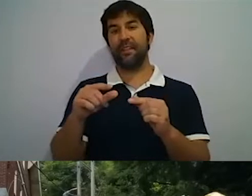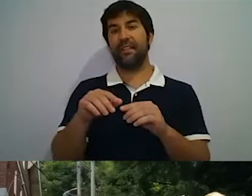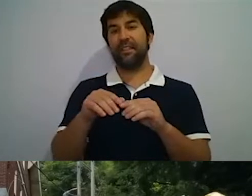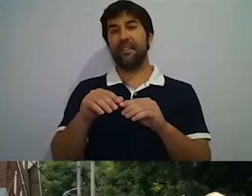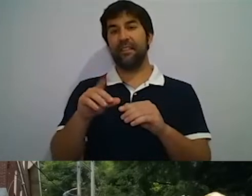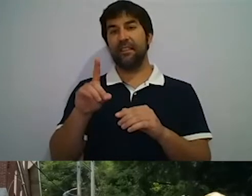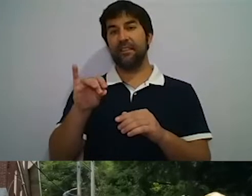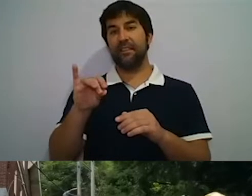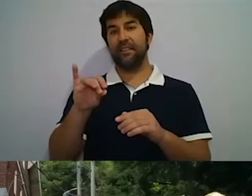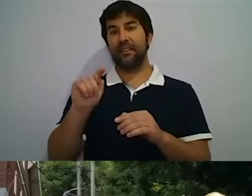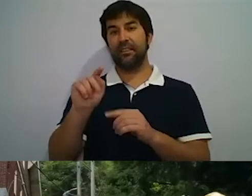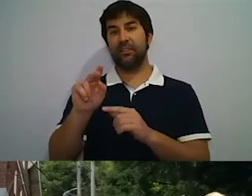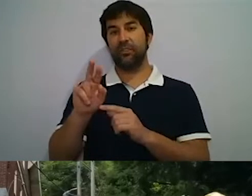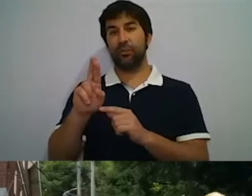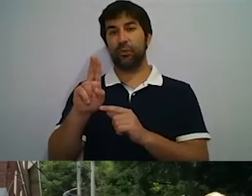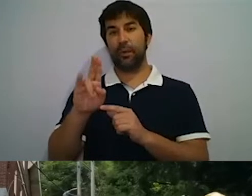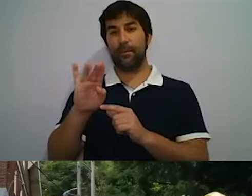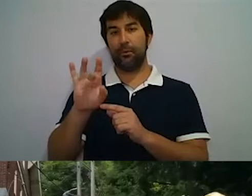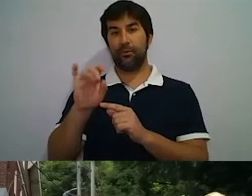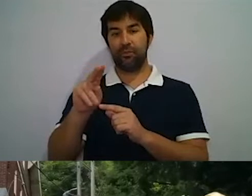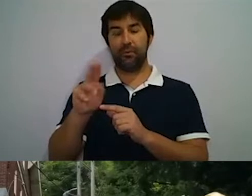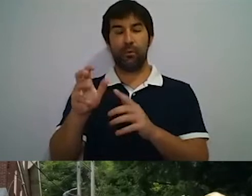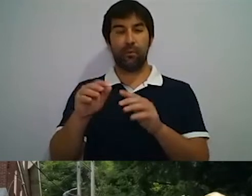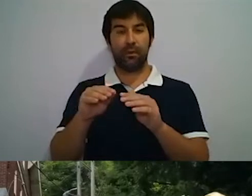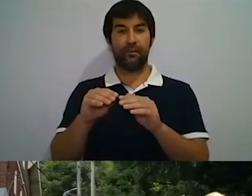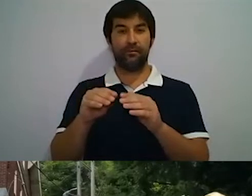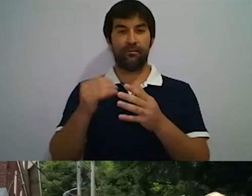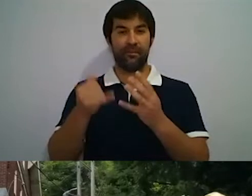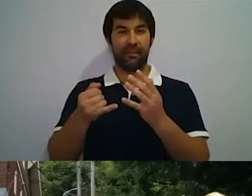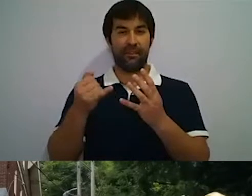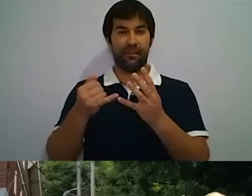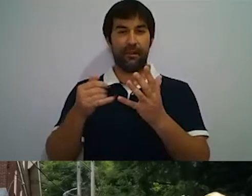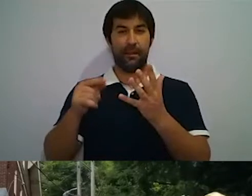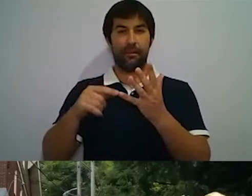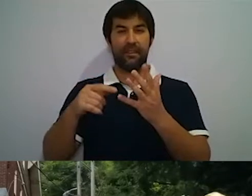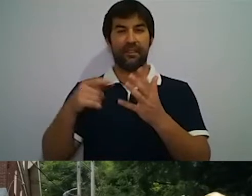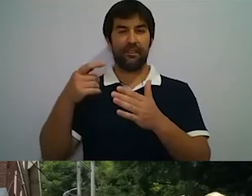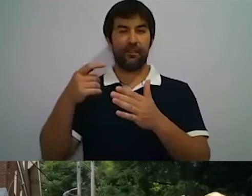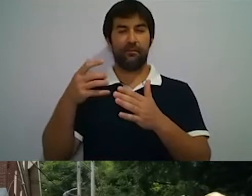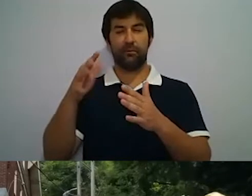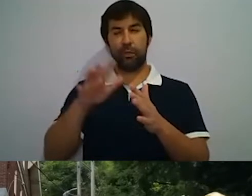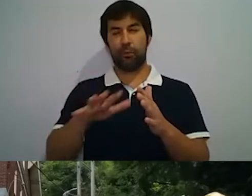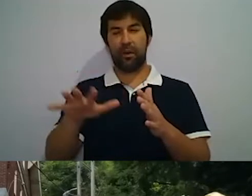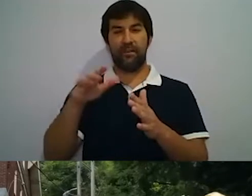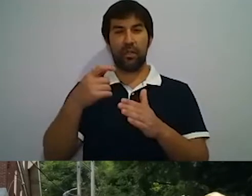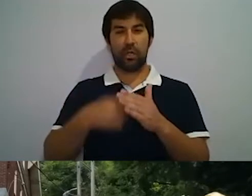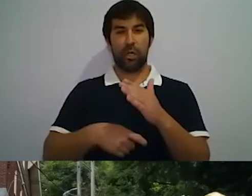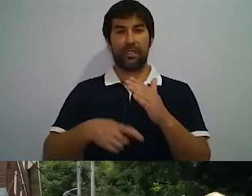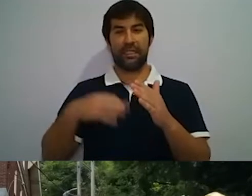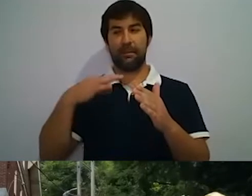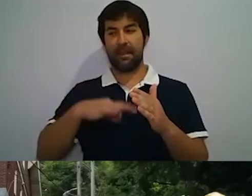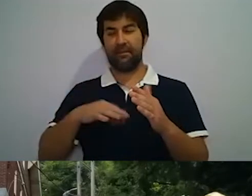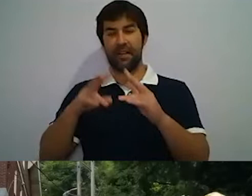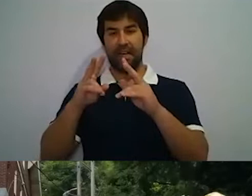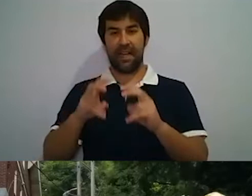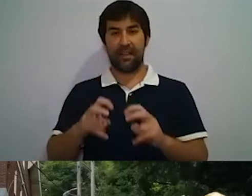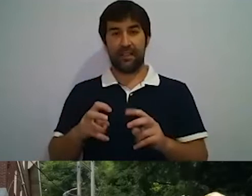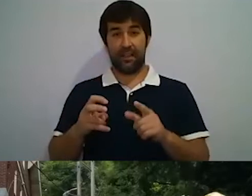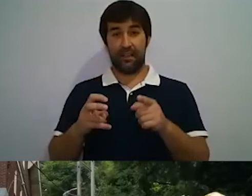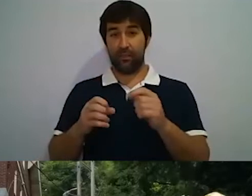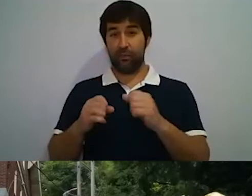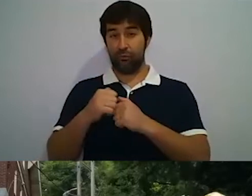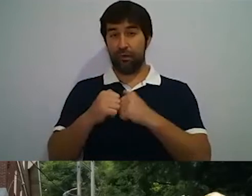reflected in the way that we design and operate our streets and infrastructure. We oversee a tremendous number of assets